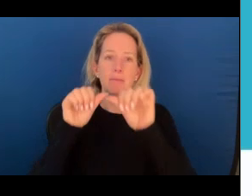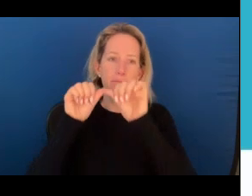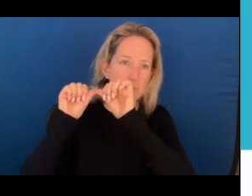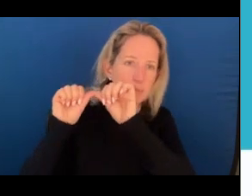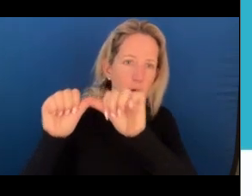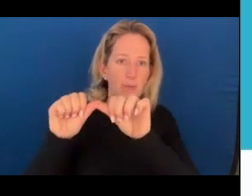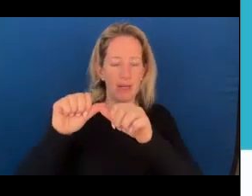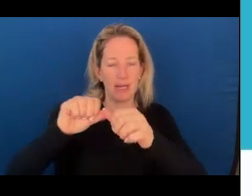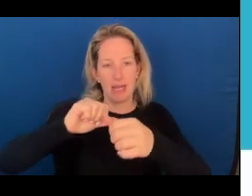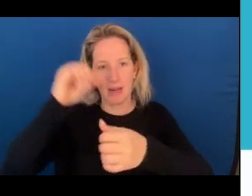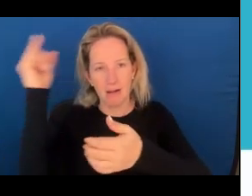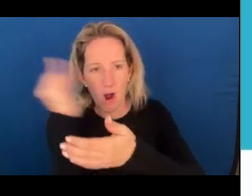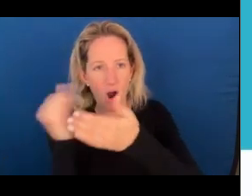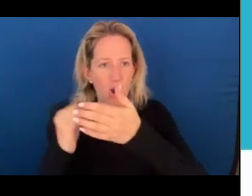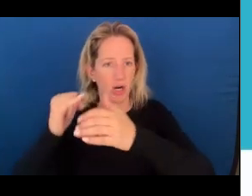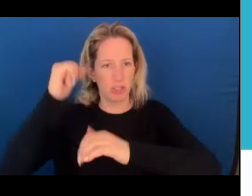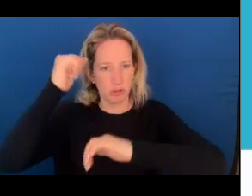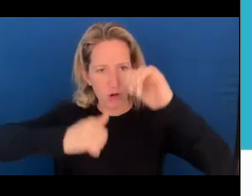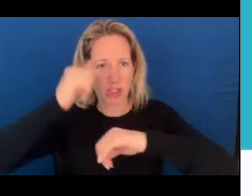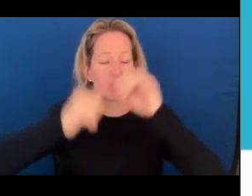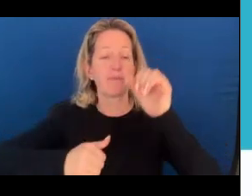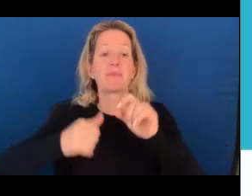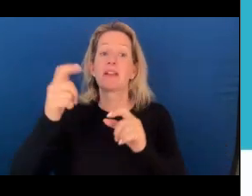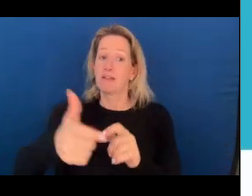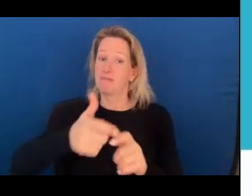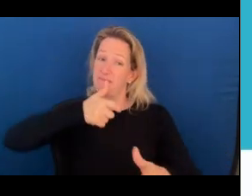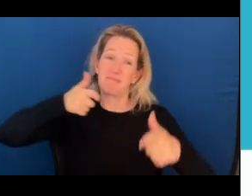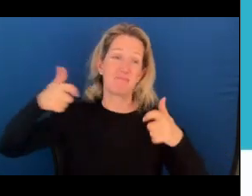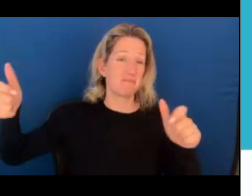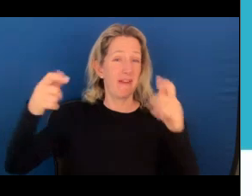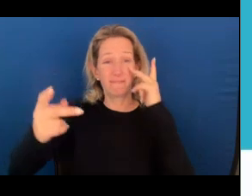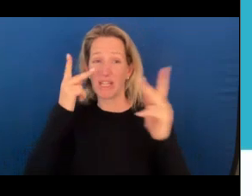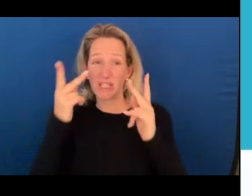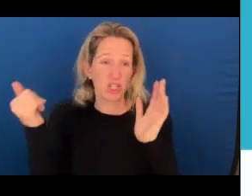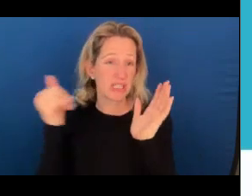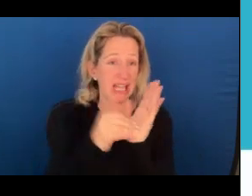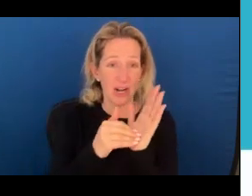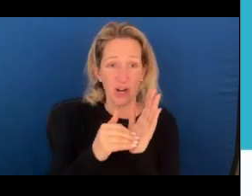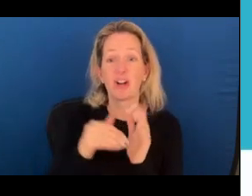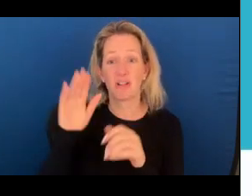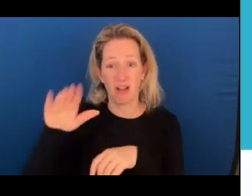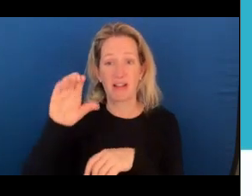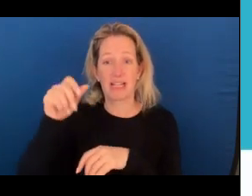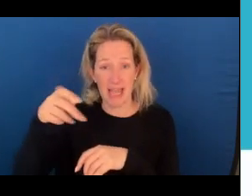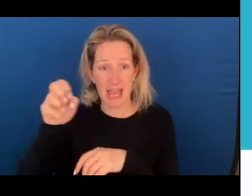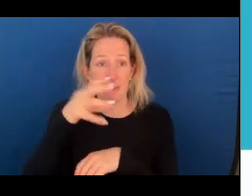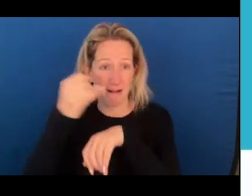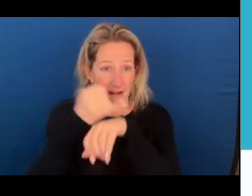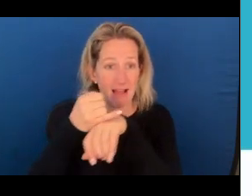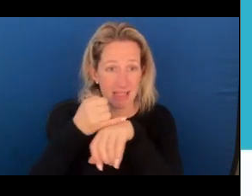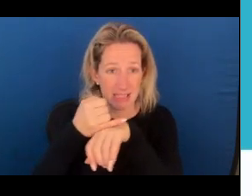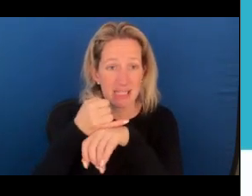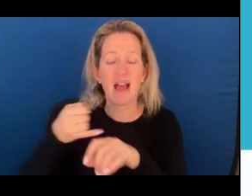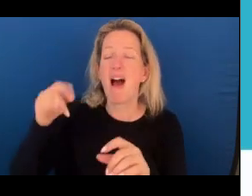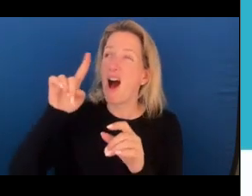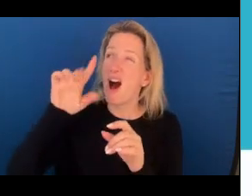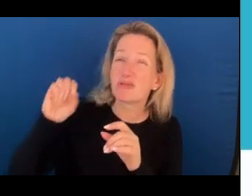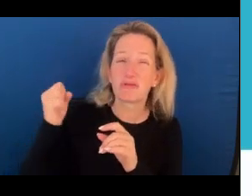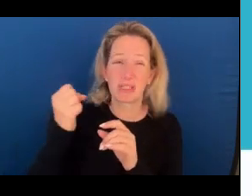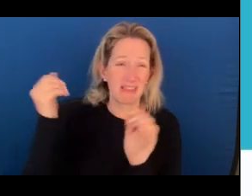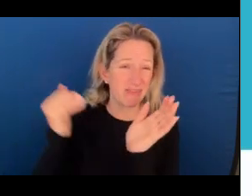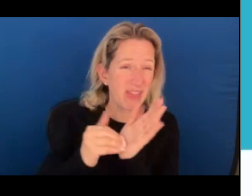structures. This is at the major visitor center along the major highway on the Cape and Islands that hundreds of thousands of visitors each year